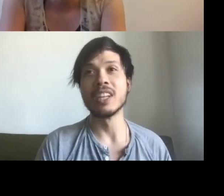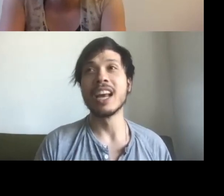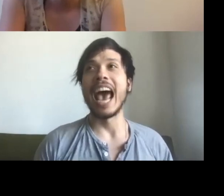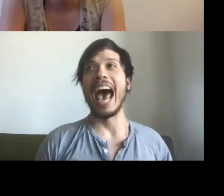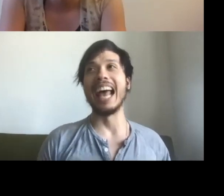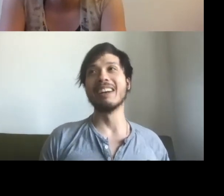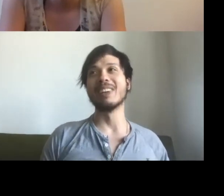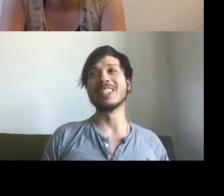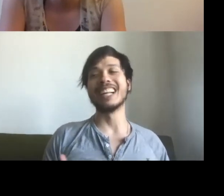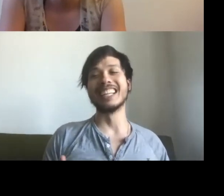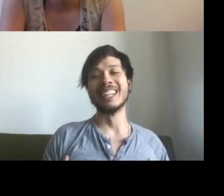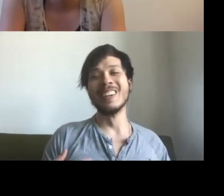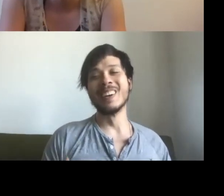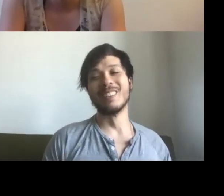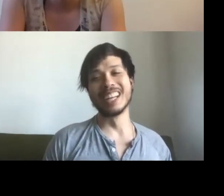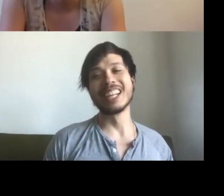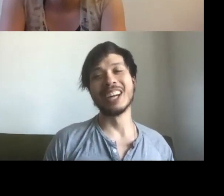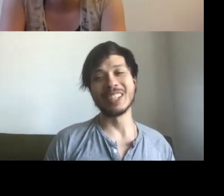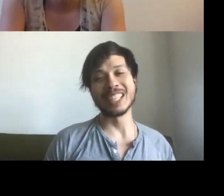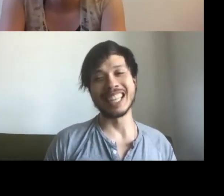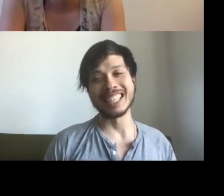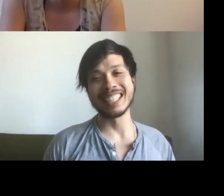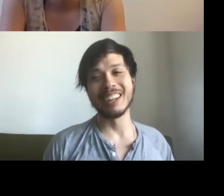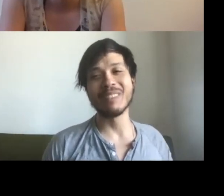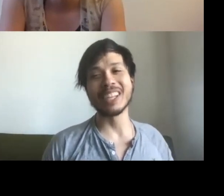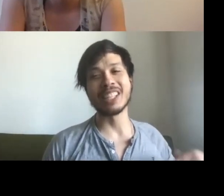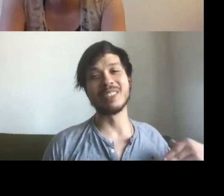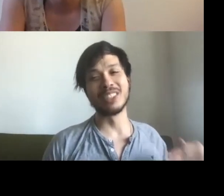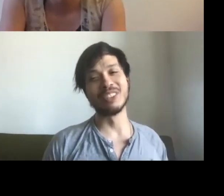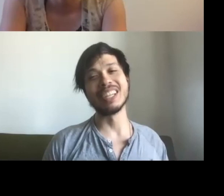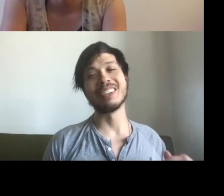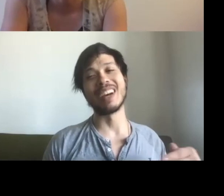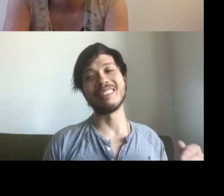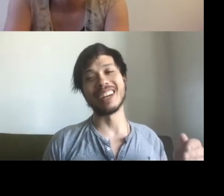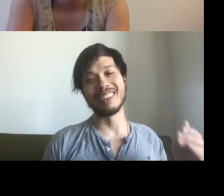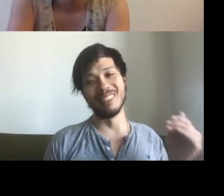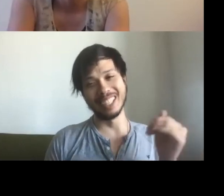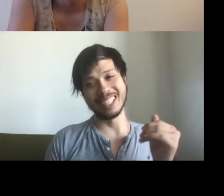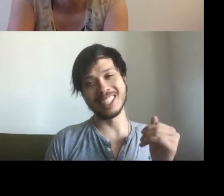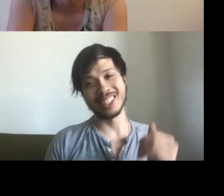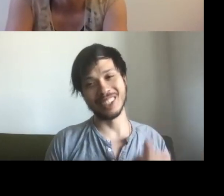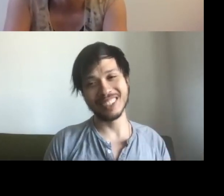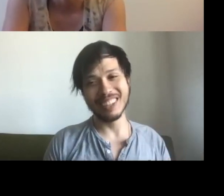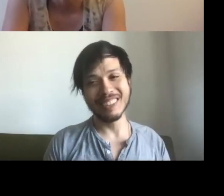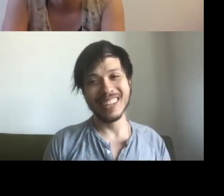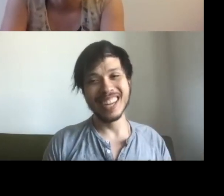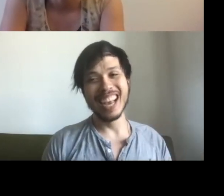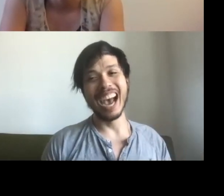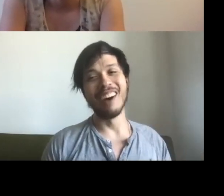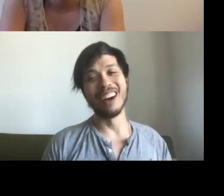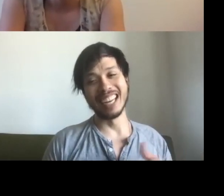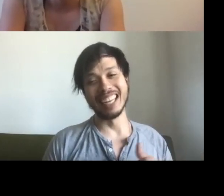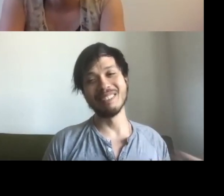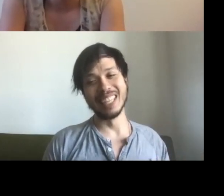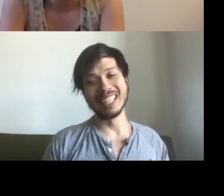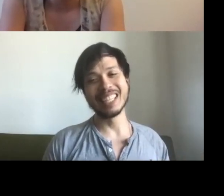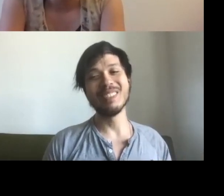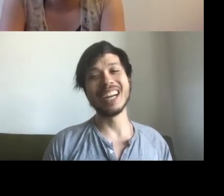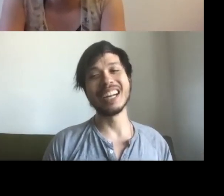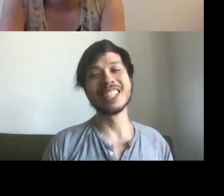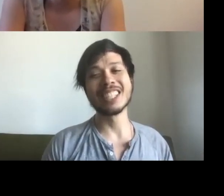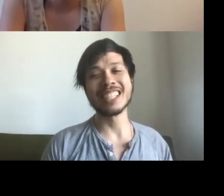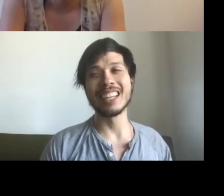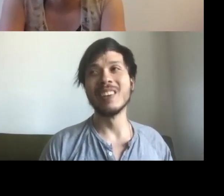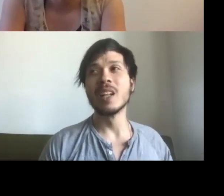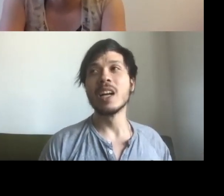was like really hard to stay still, because he would do it in a way where he wanted to startle you, or he didn't mean to, but it was just like,